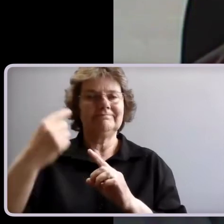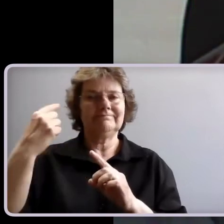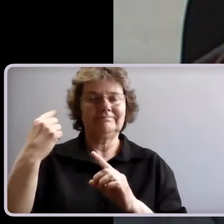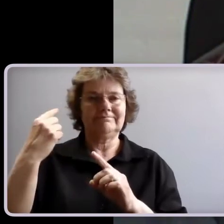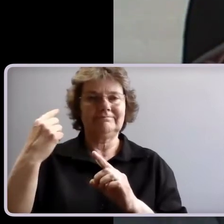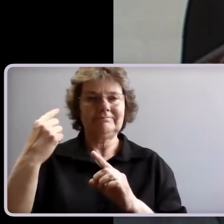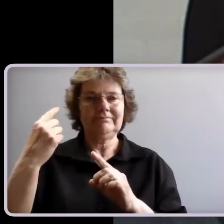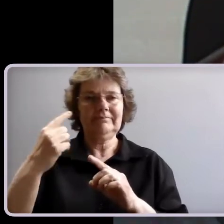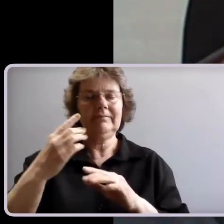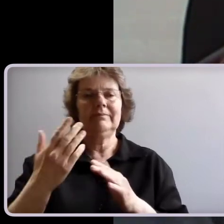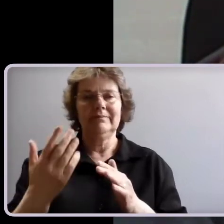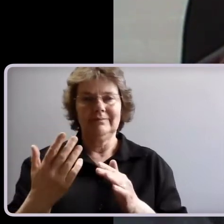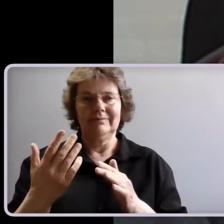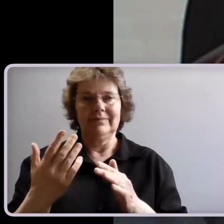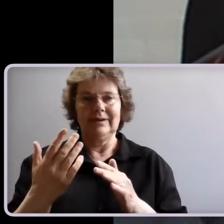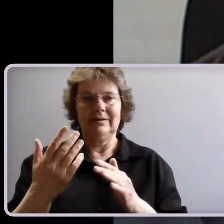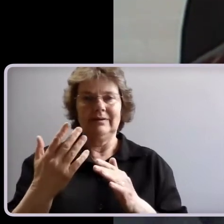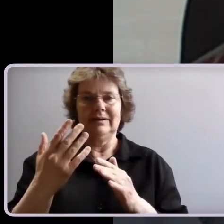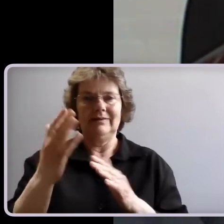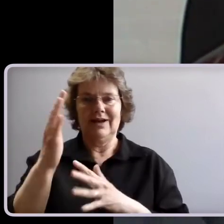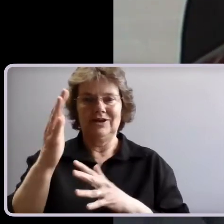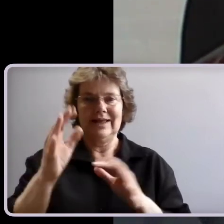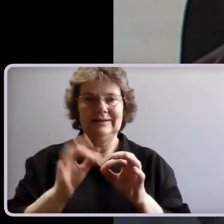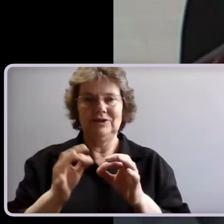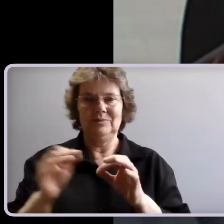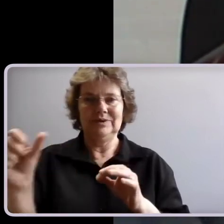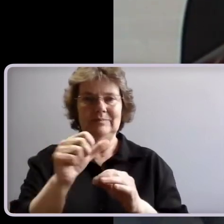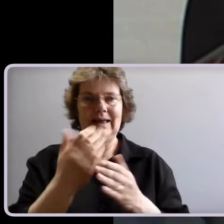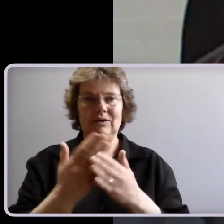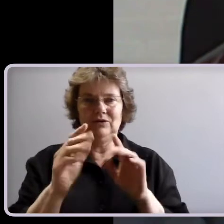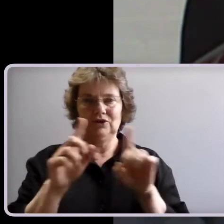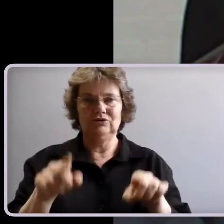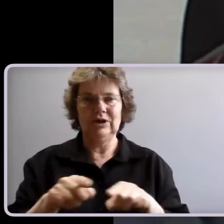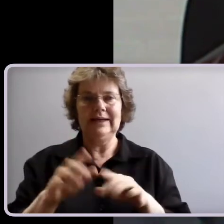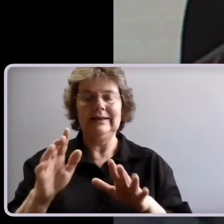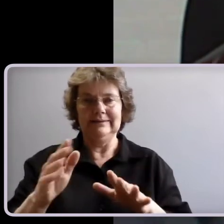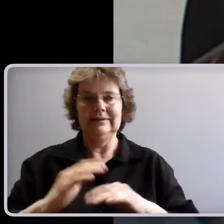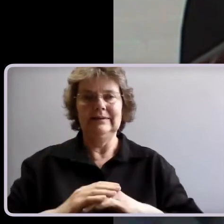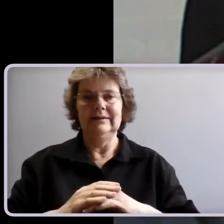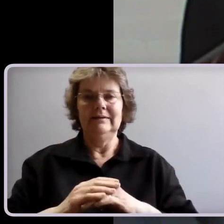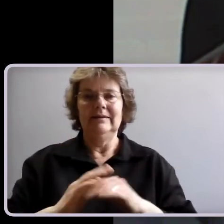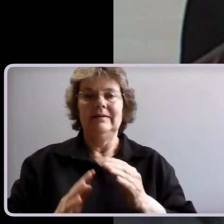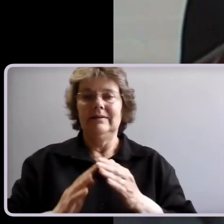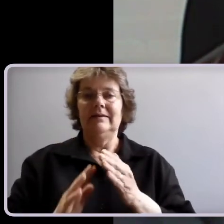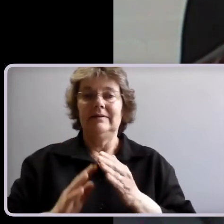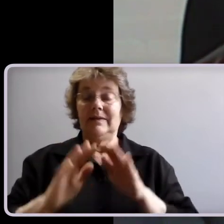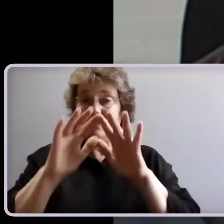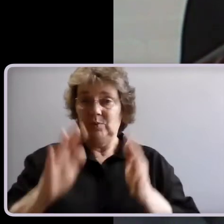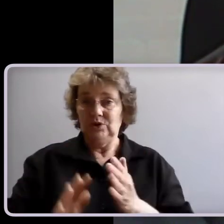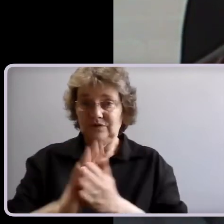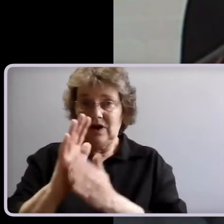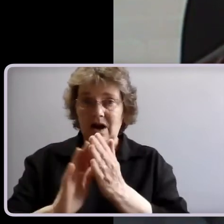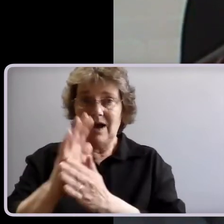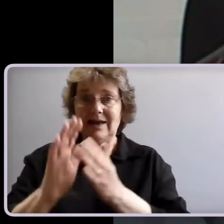the Auslan interpreter is back. The time of the bushfires, all of that, it feels like 10 years ago,